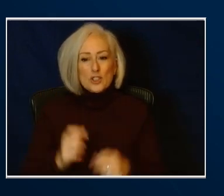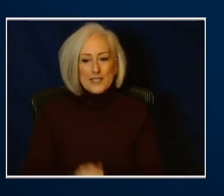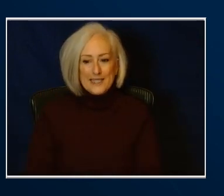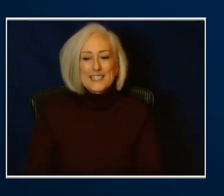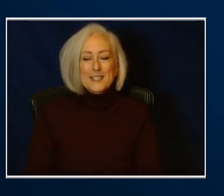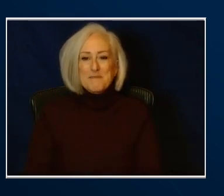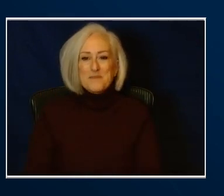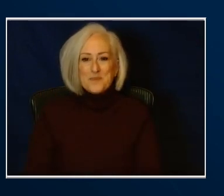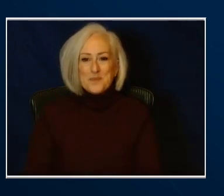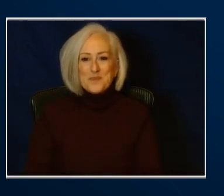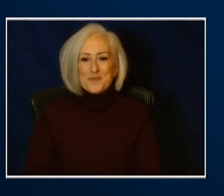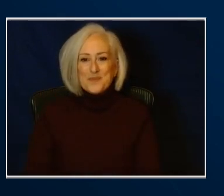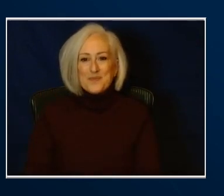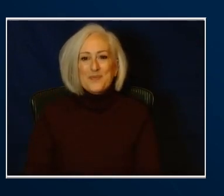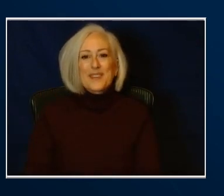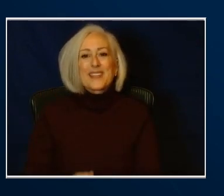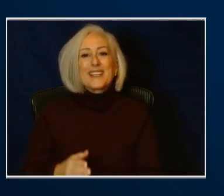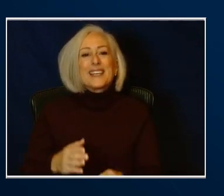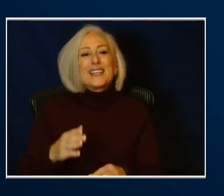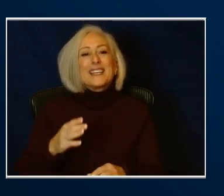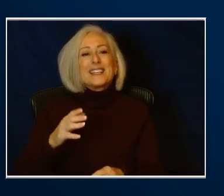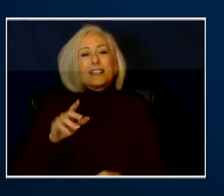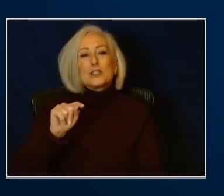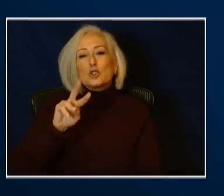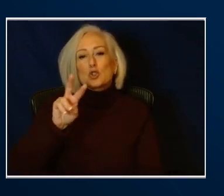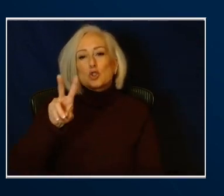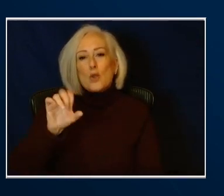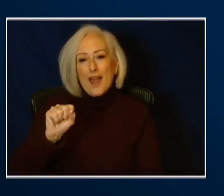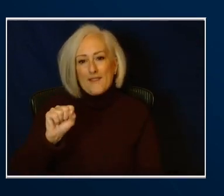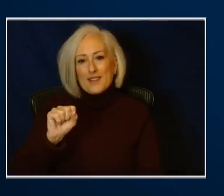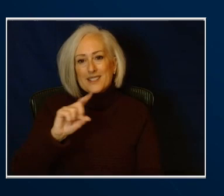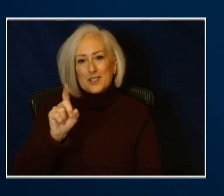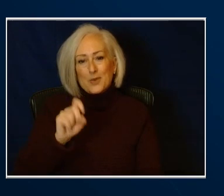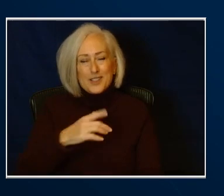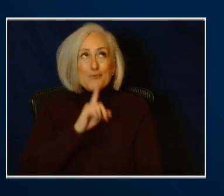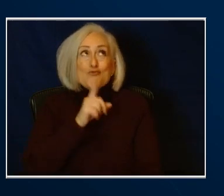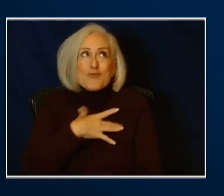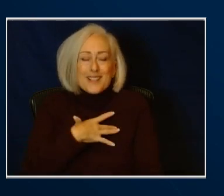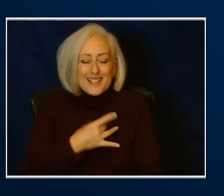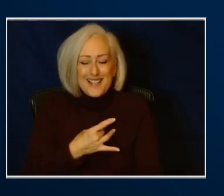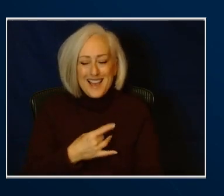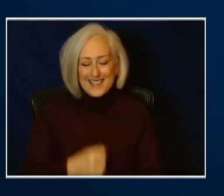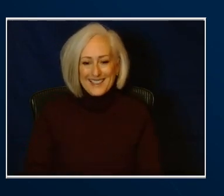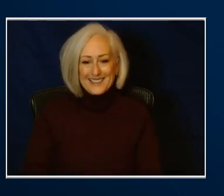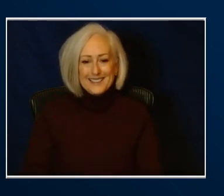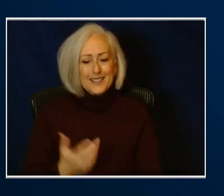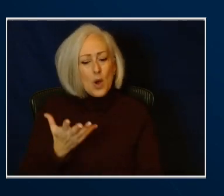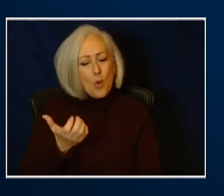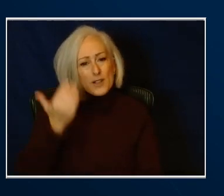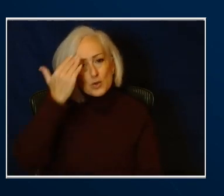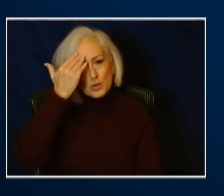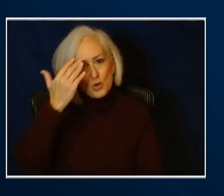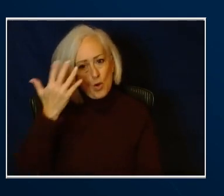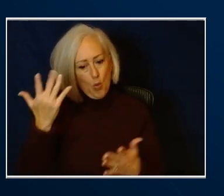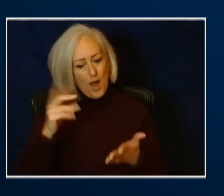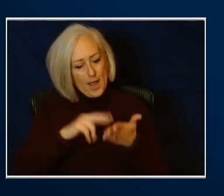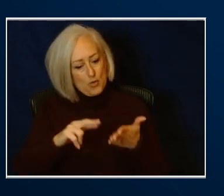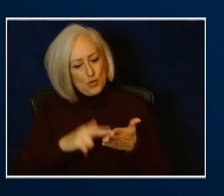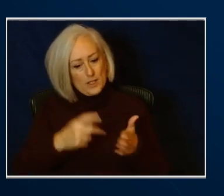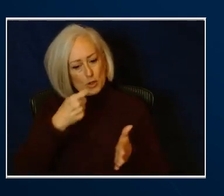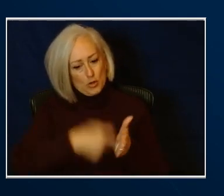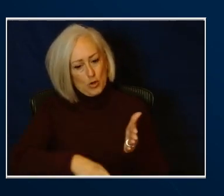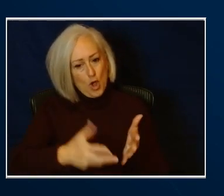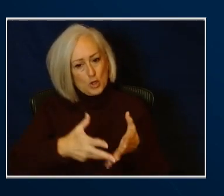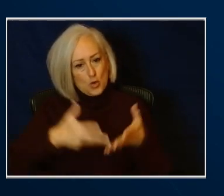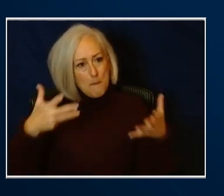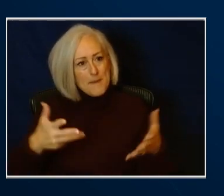quick after this last one. It's Travis's question, and I really like this question. And he wants to know, why does research cost so much?